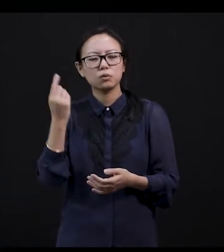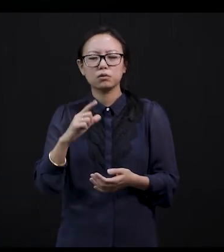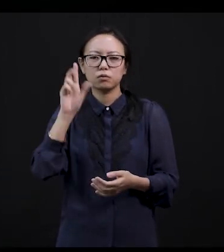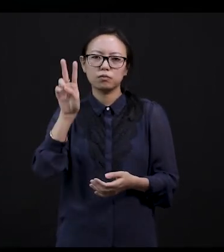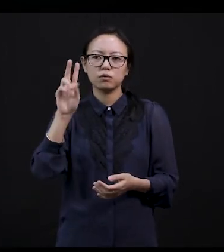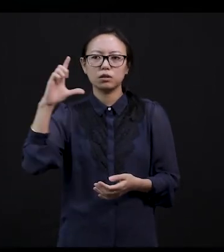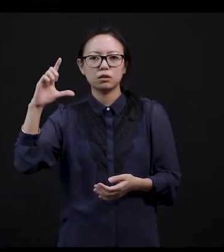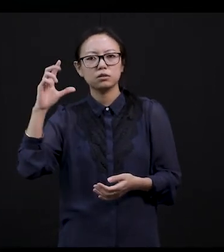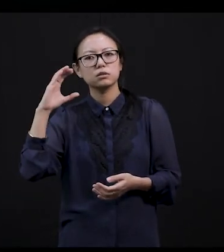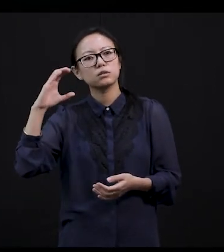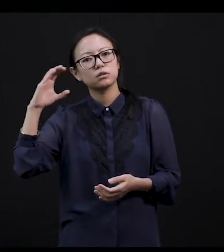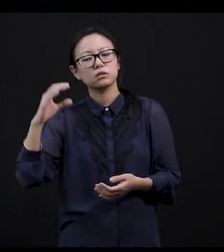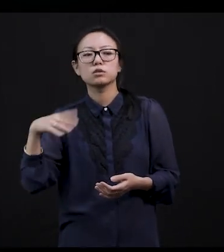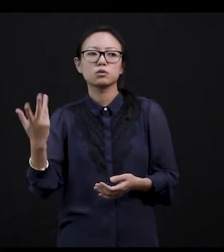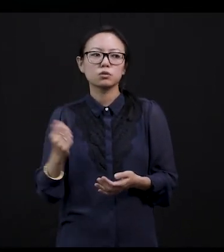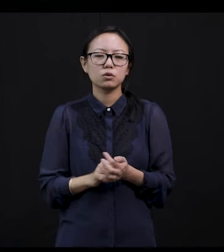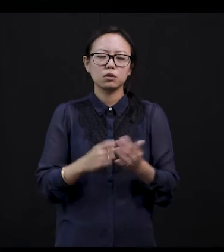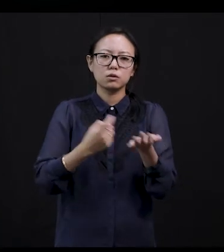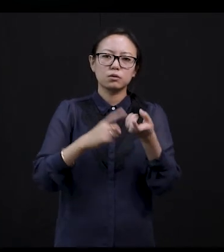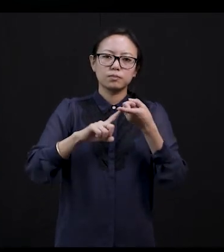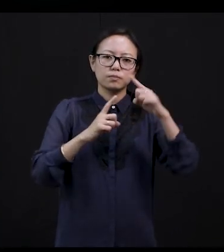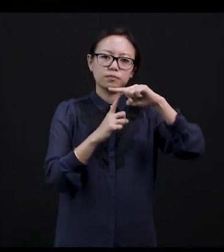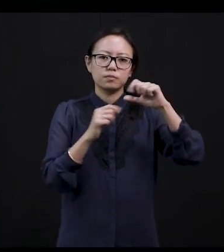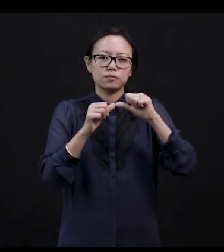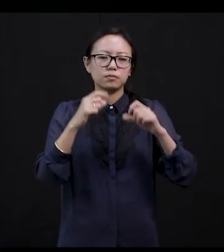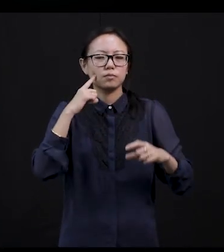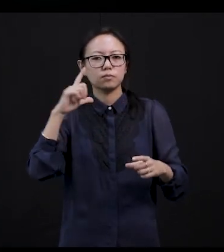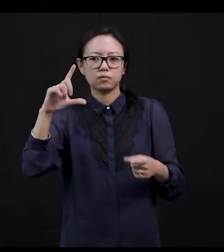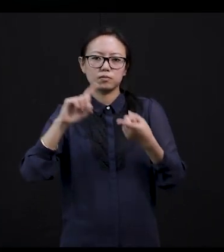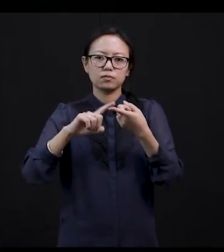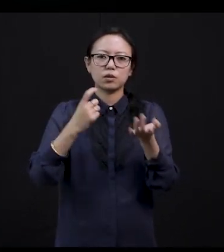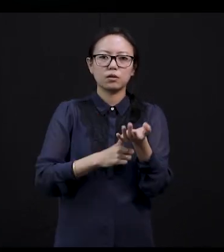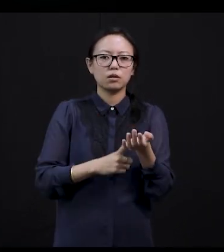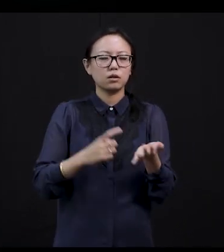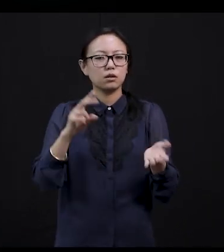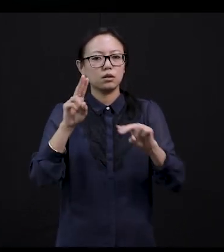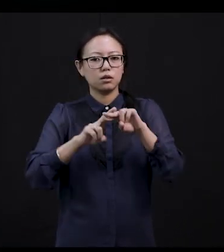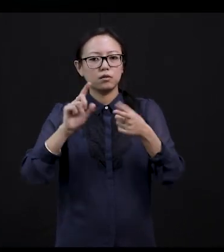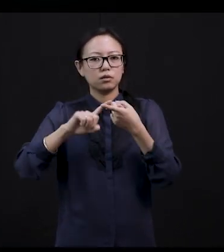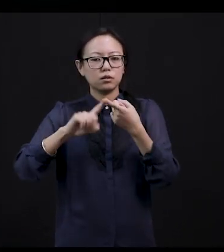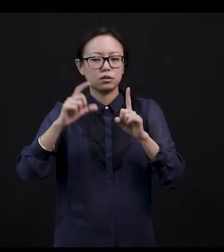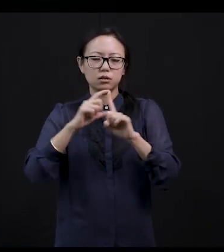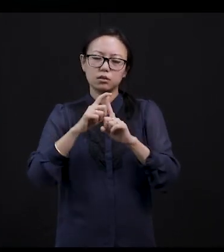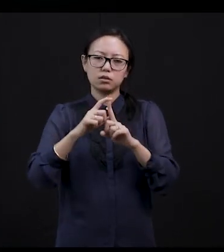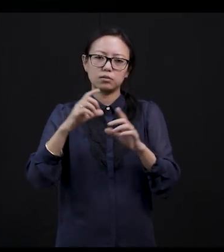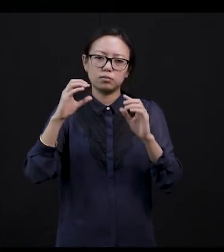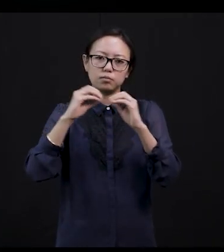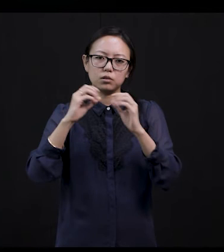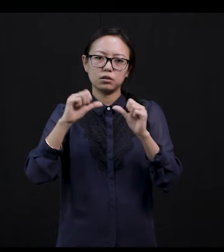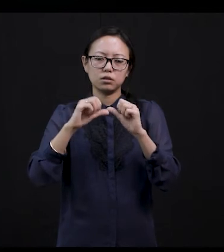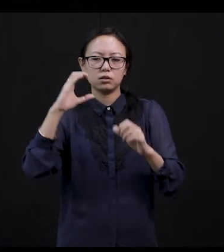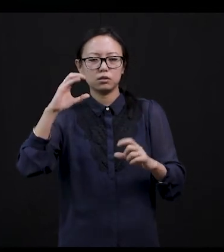to retailers are based on the customer's choice. Okay, so wholesalers also help in avoiding shortage